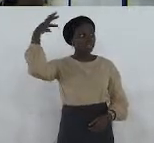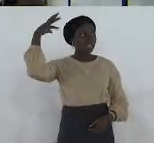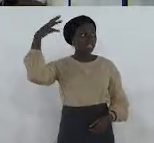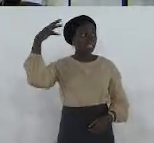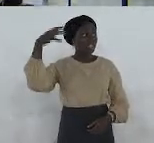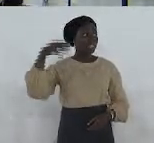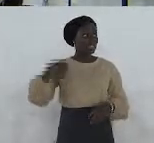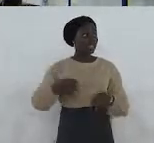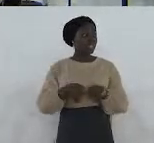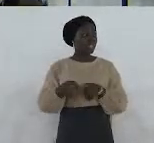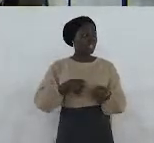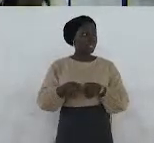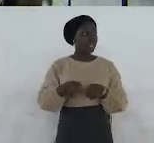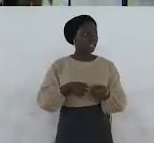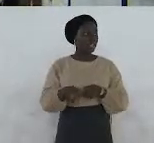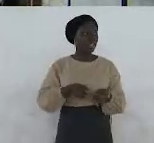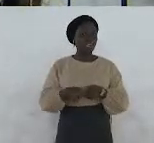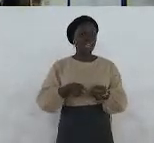i